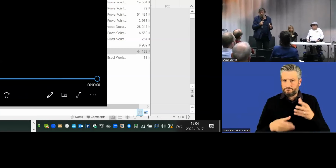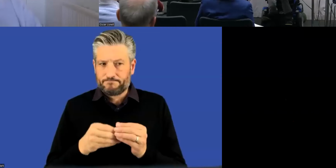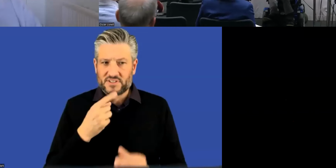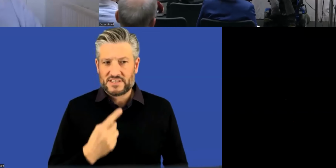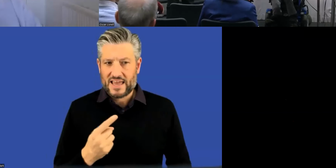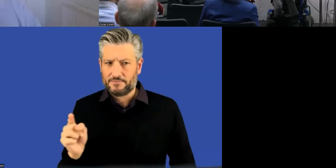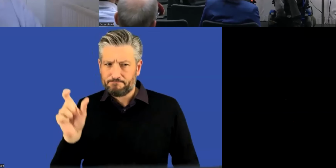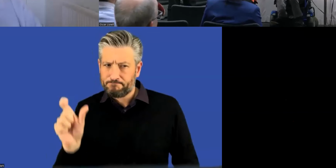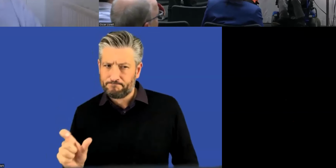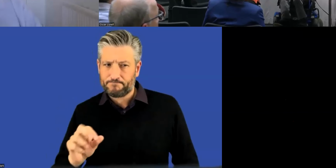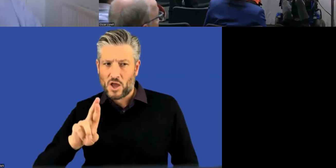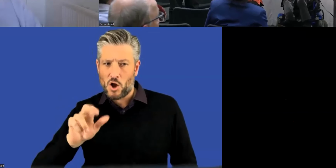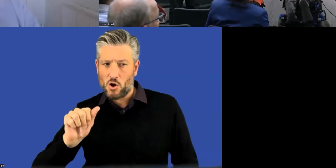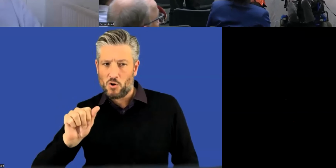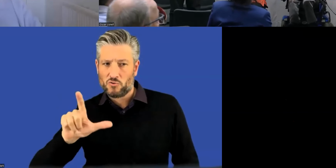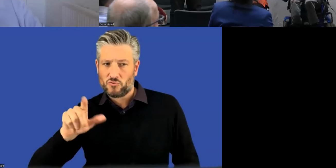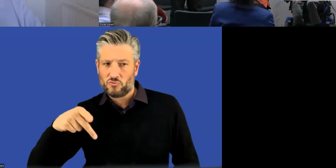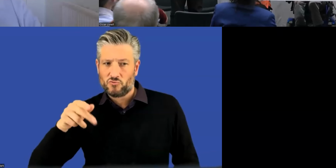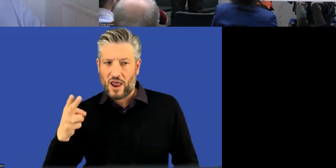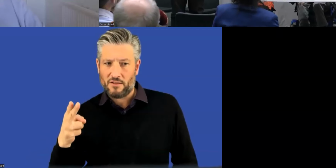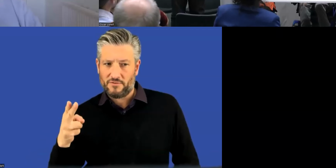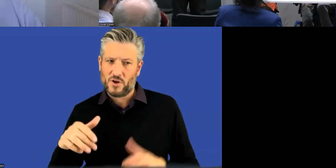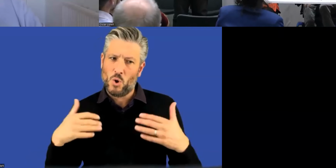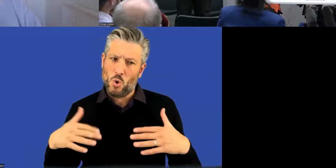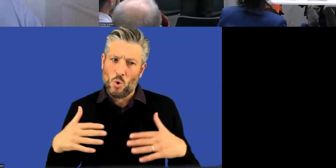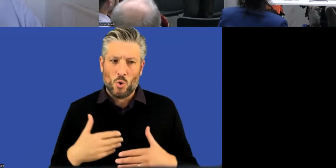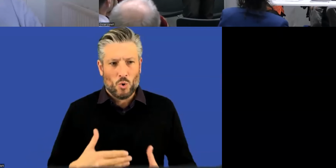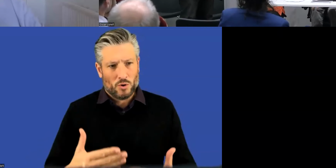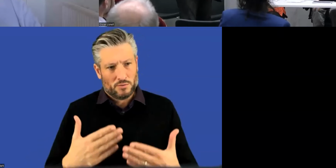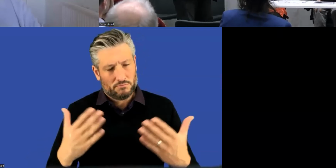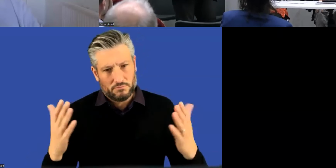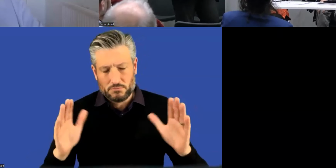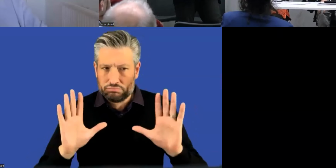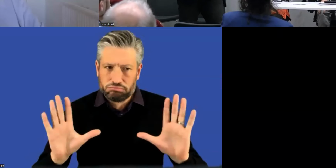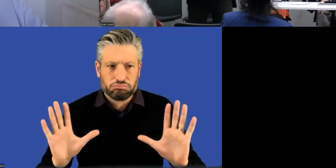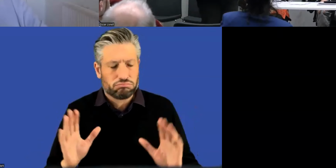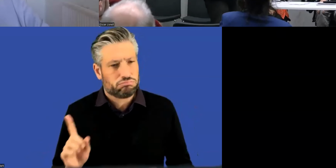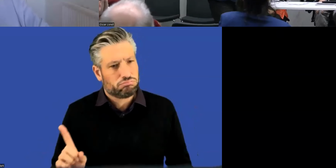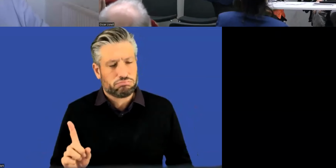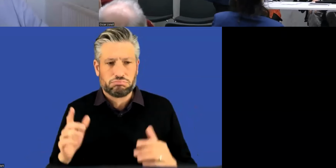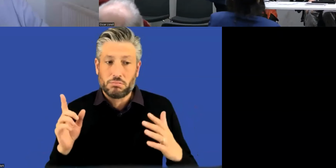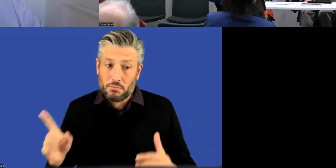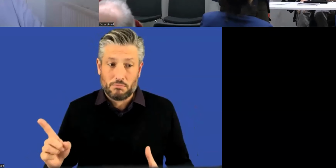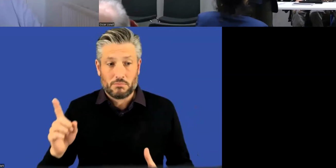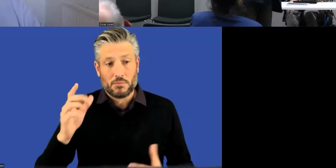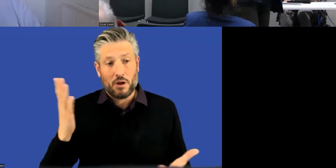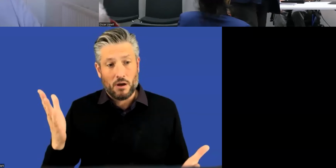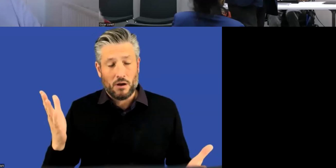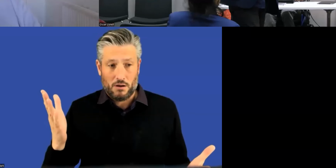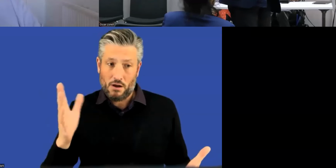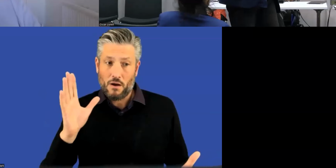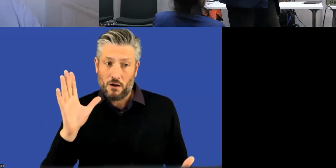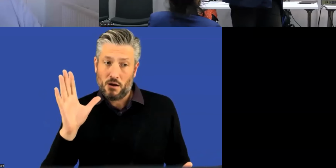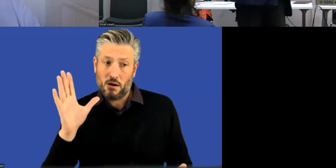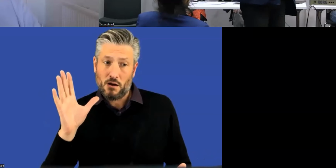into an eulogy in a conference, but you'll see why in a moment. Rolf Gerhard, son of a German rocket scientist. His